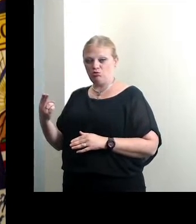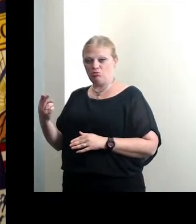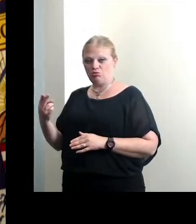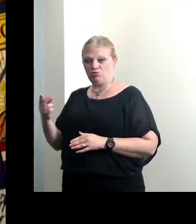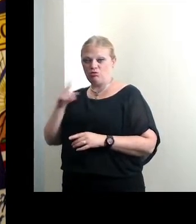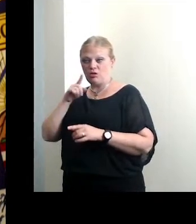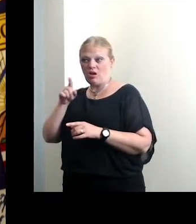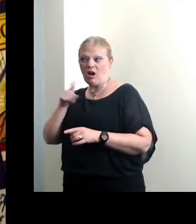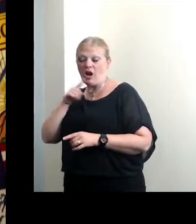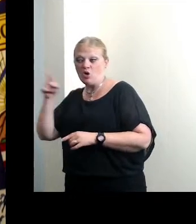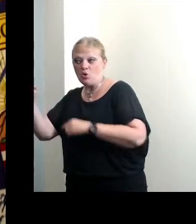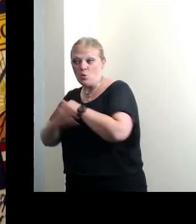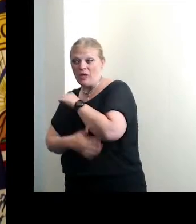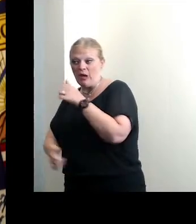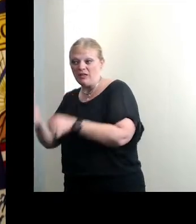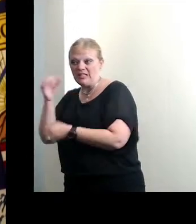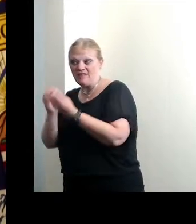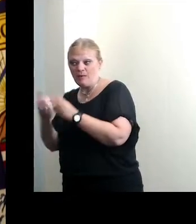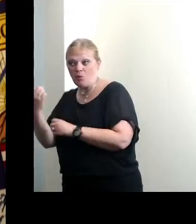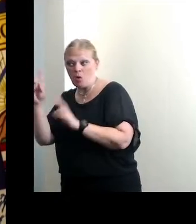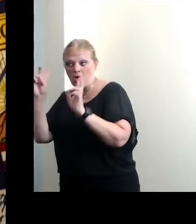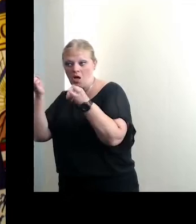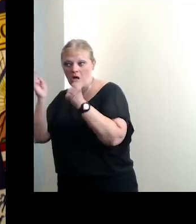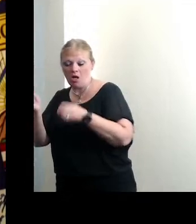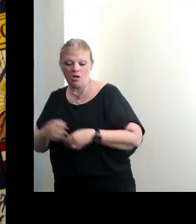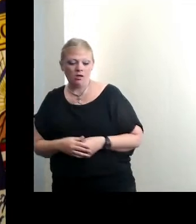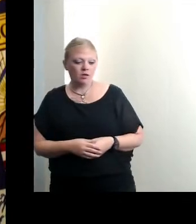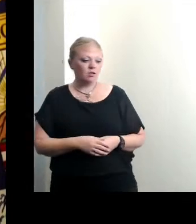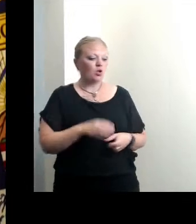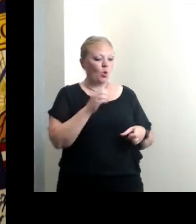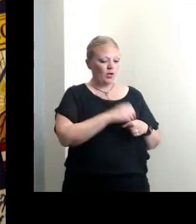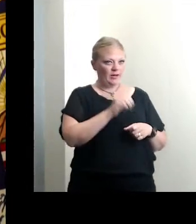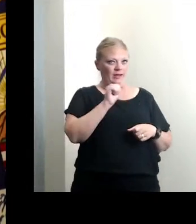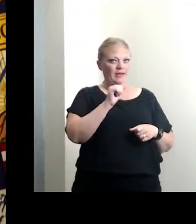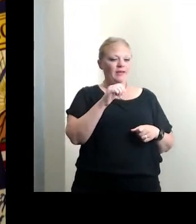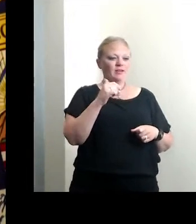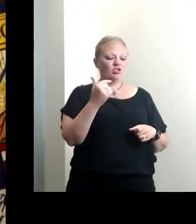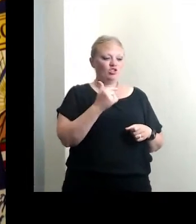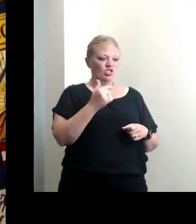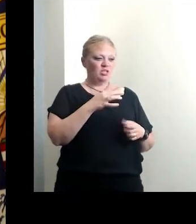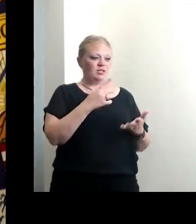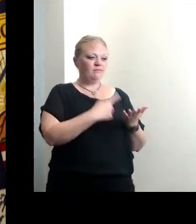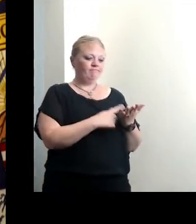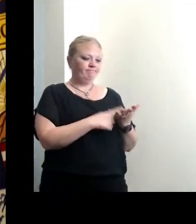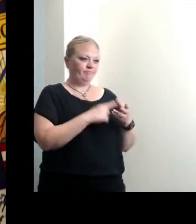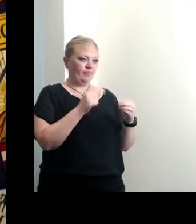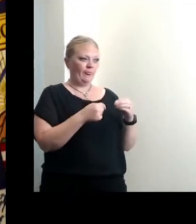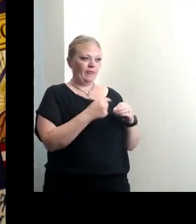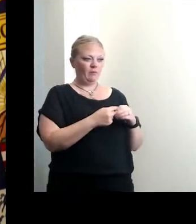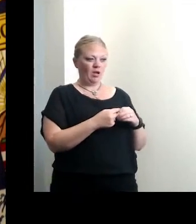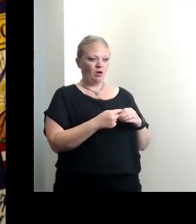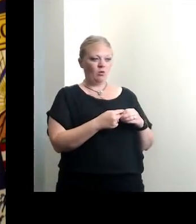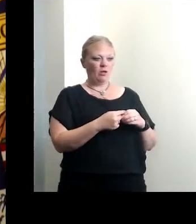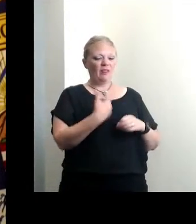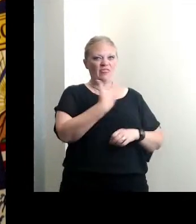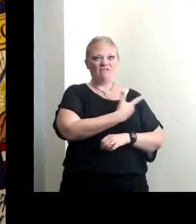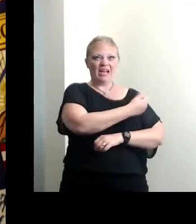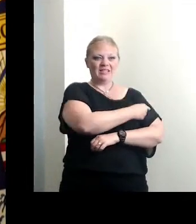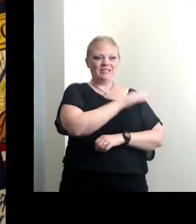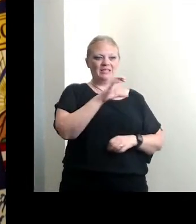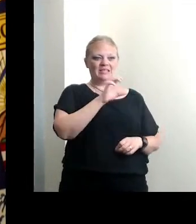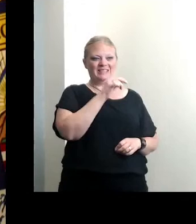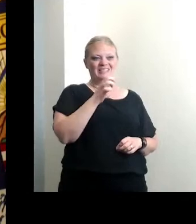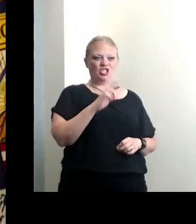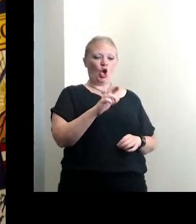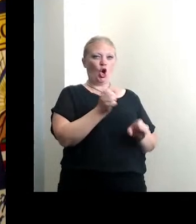Executive number 1? The question was in the report from the Attorney General's office. It talks about how Larry Schwartz, the Vaccines Czar, had made implicit